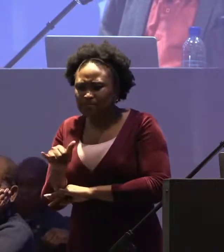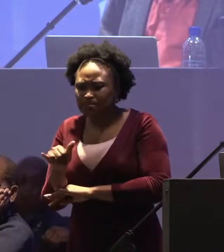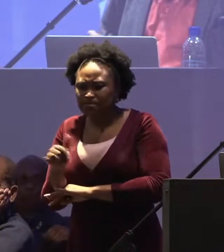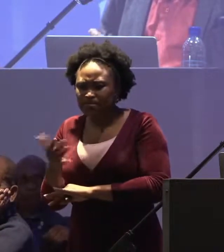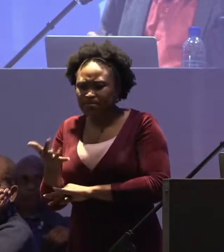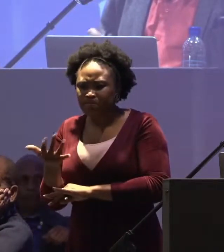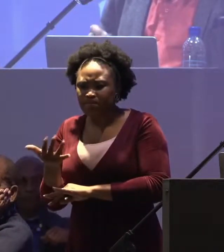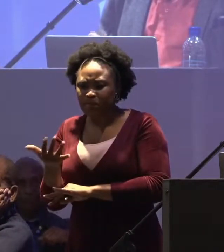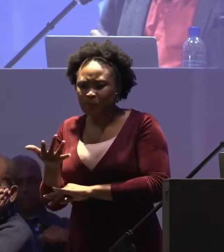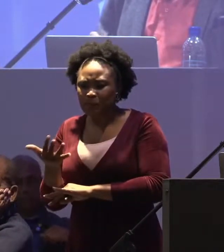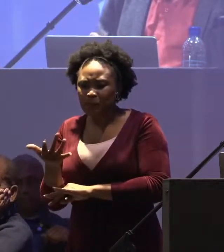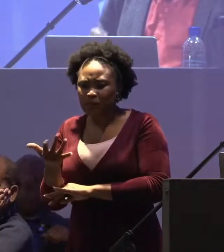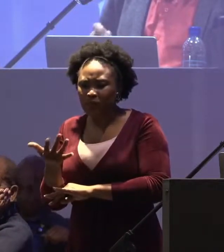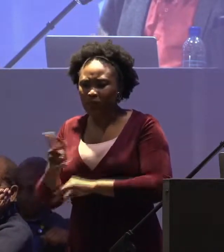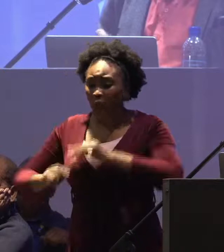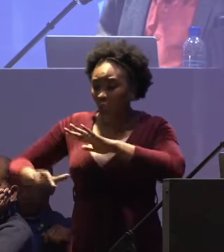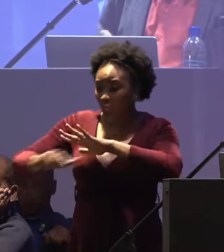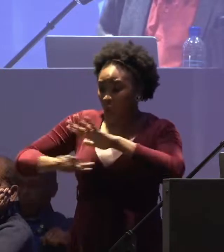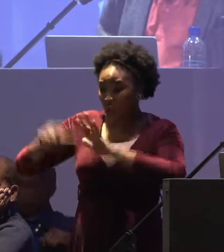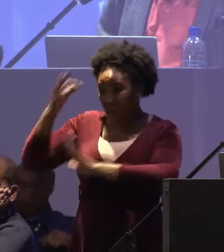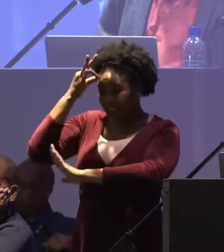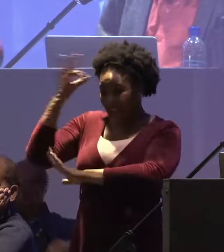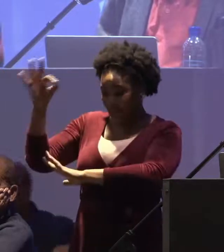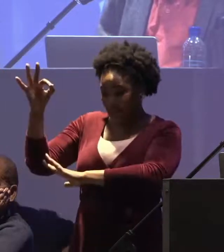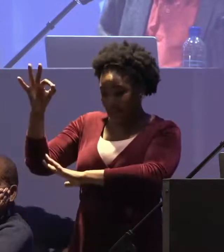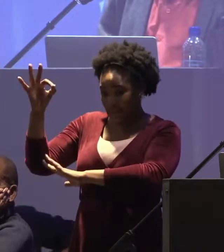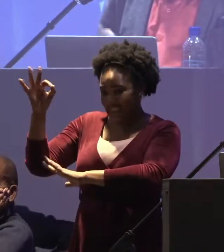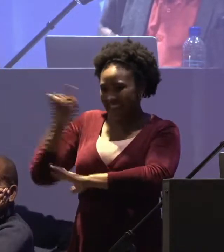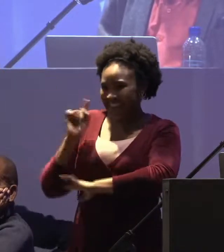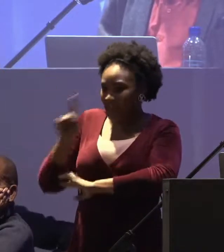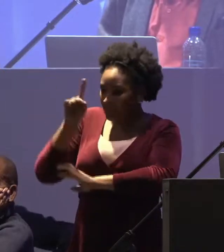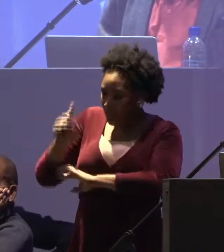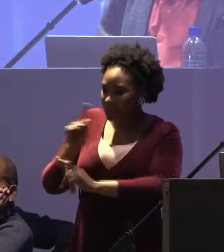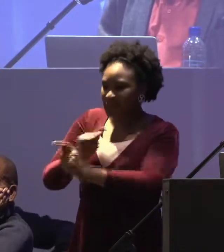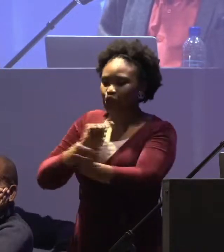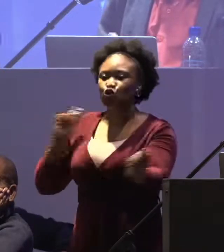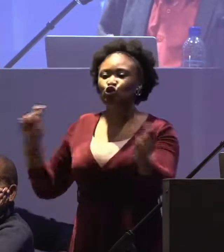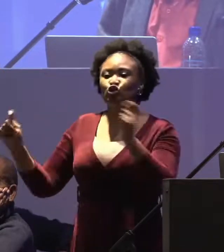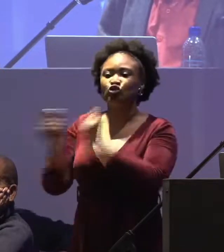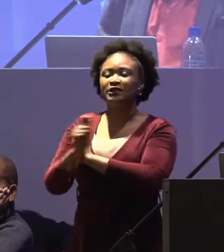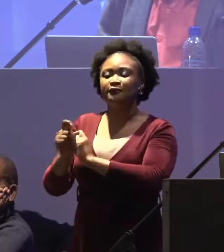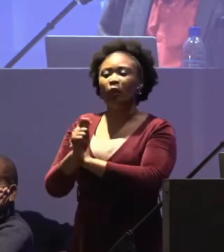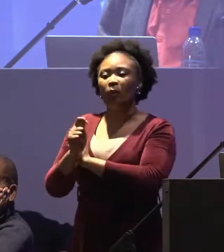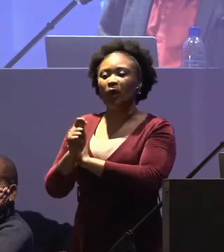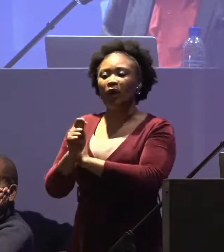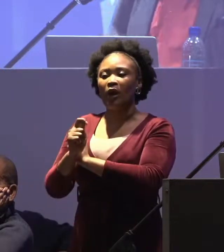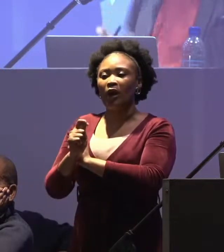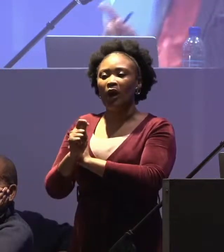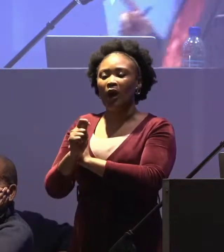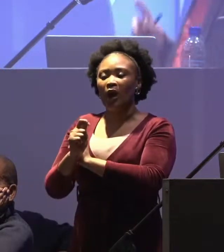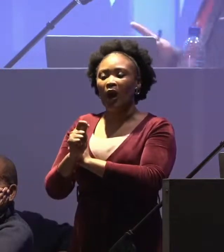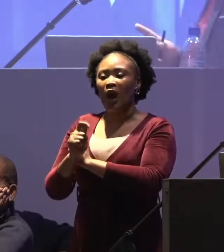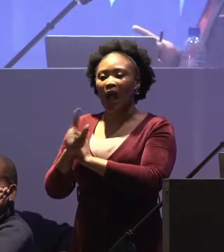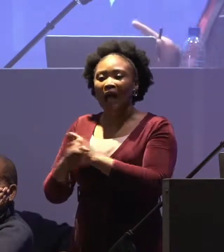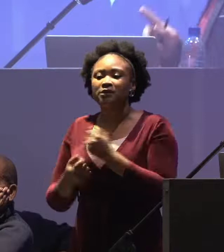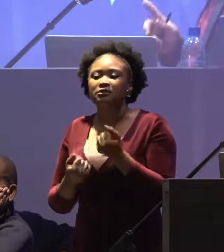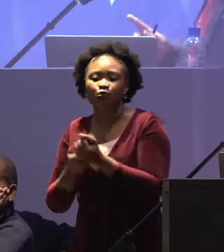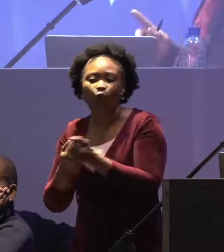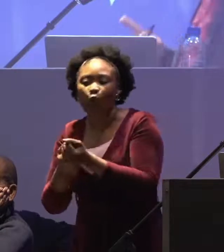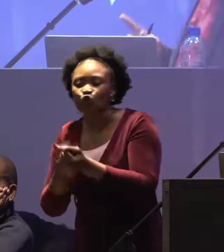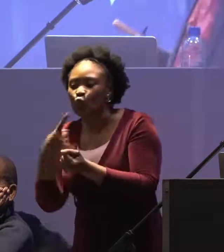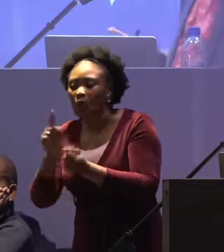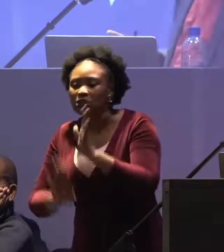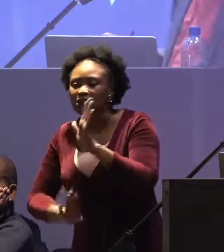And local government must transform and enable and fulfill the developmental